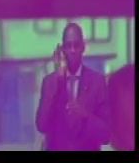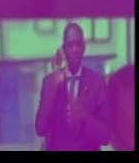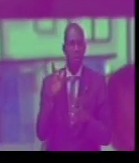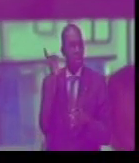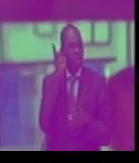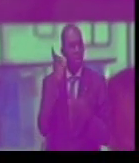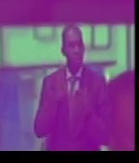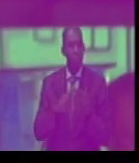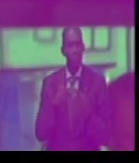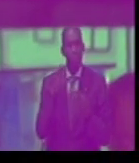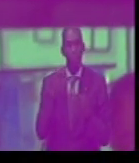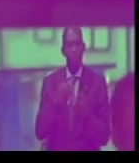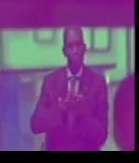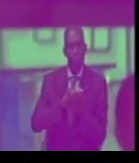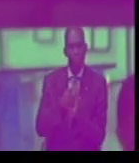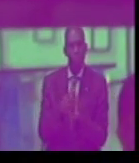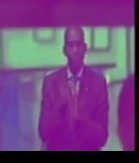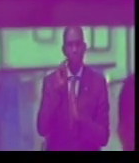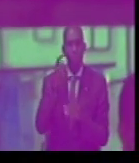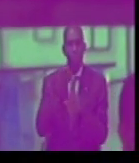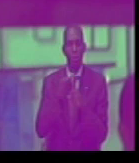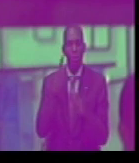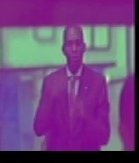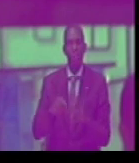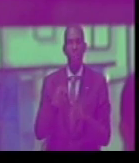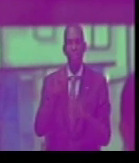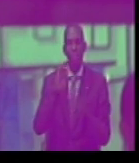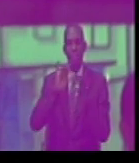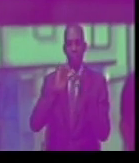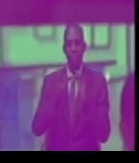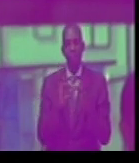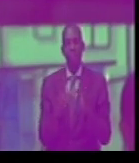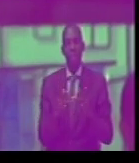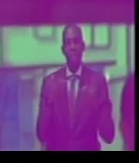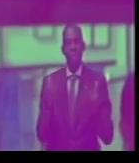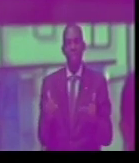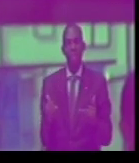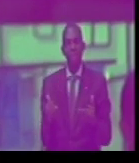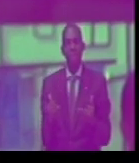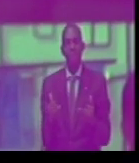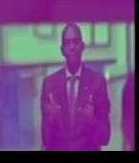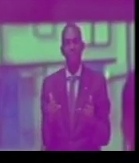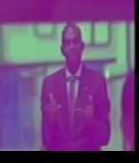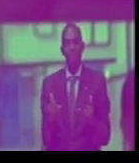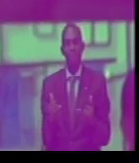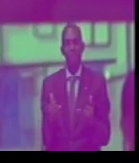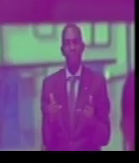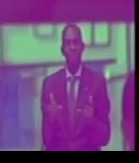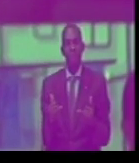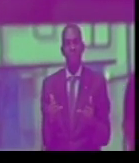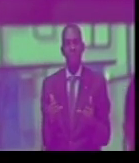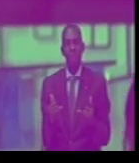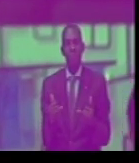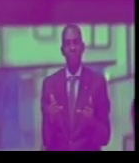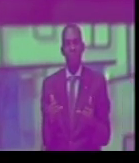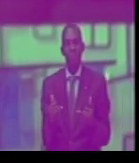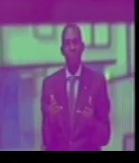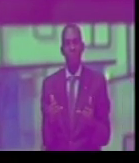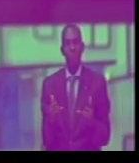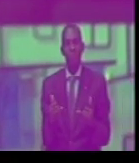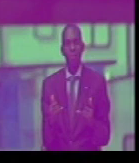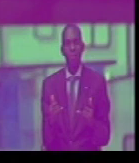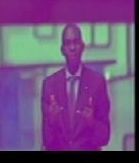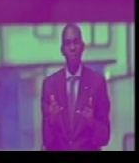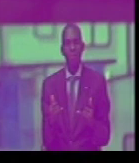Media section, get ready. We're coming over, spotlighting and the social media. We want to praise the Lord together